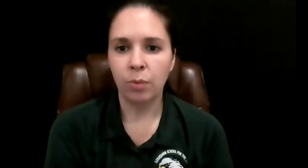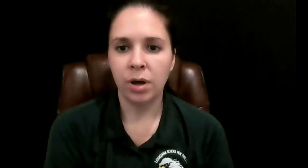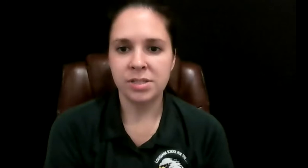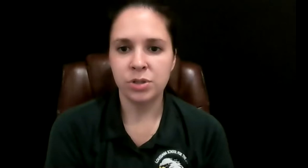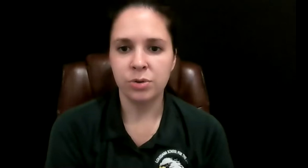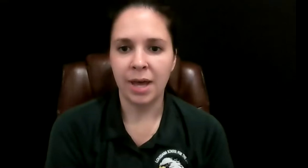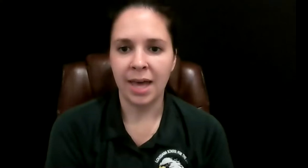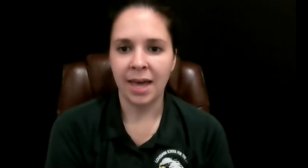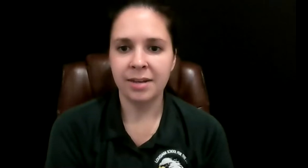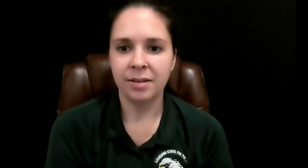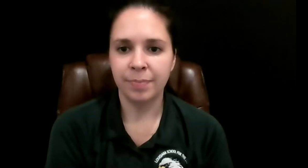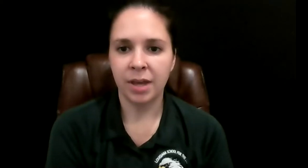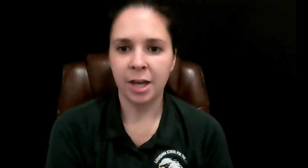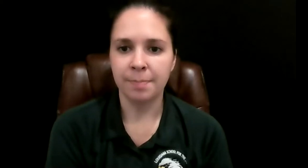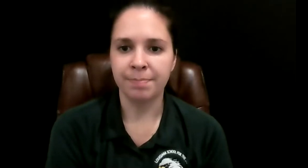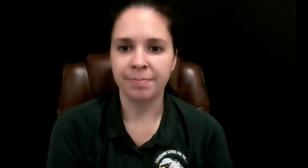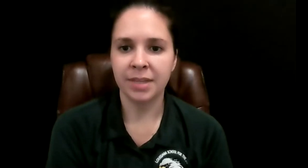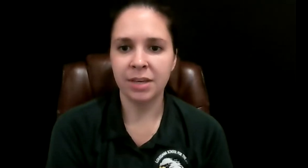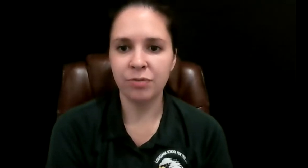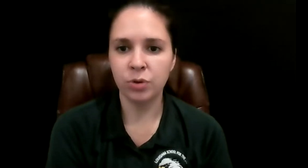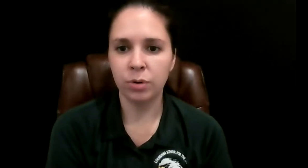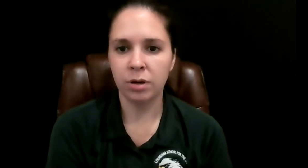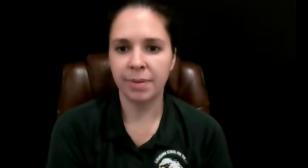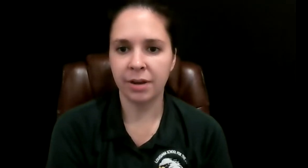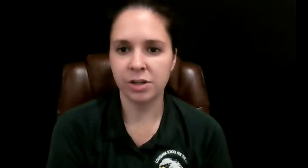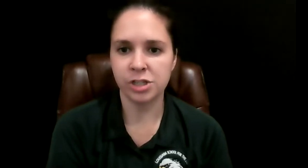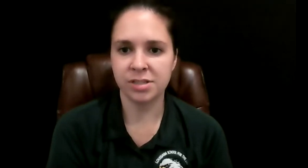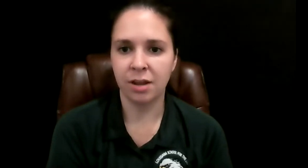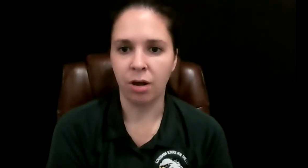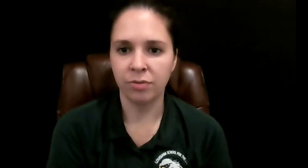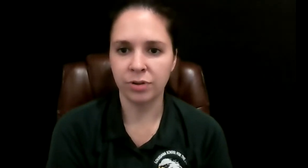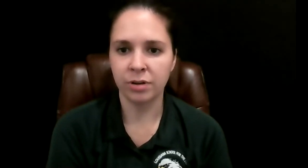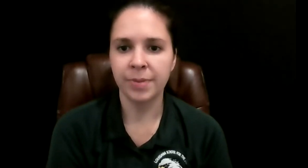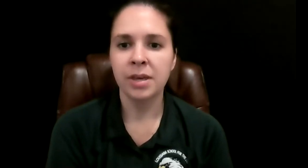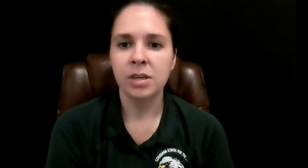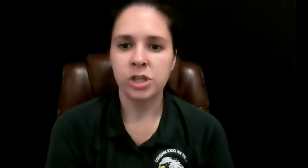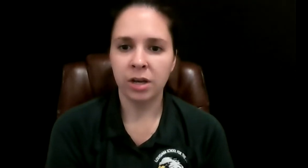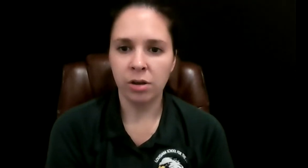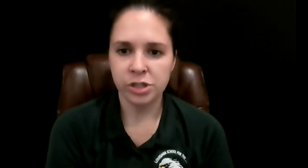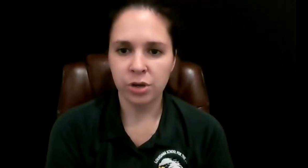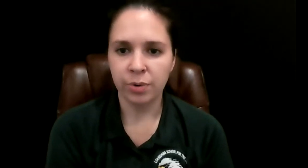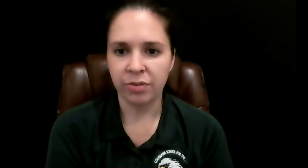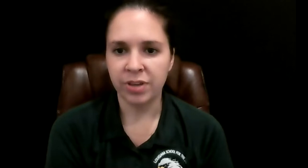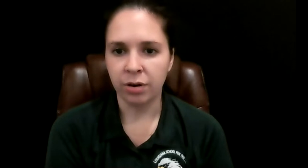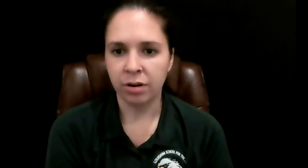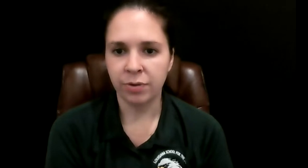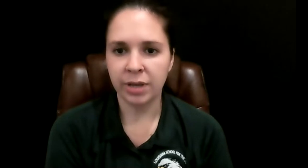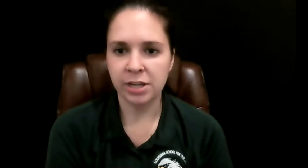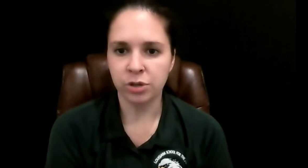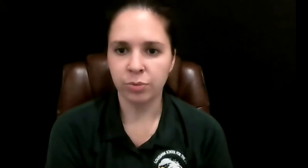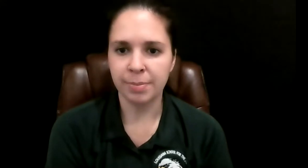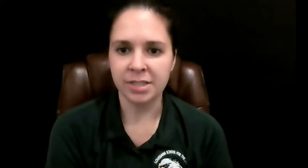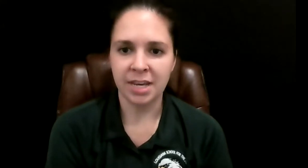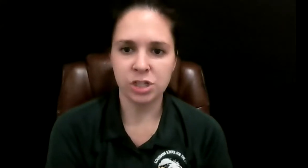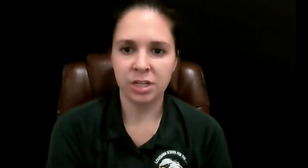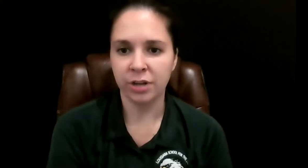Also, I want to add, if your parish does not offer, check also with VR,